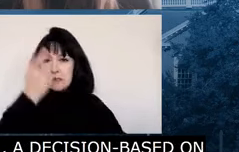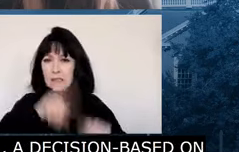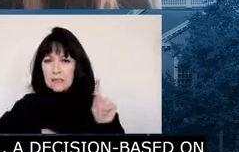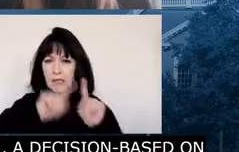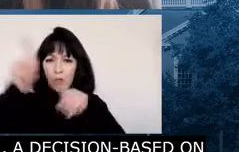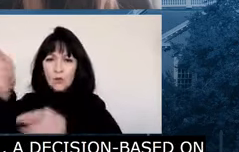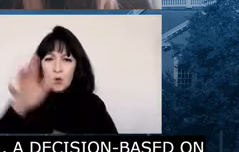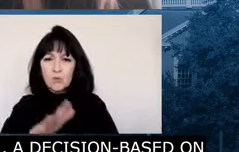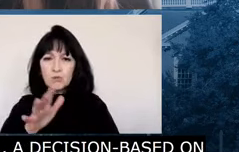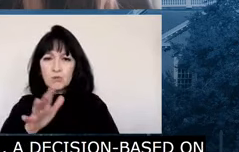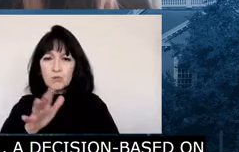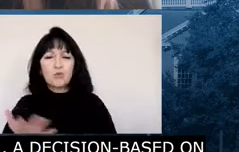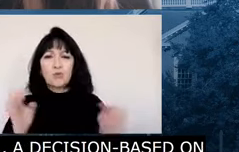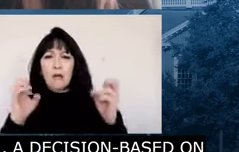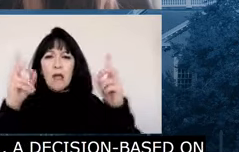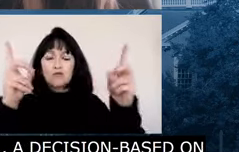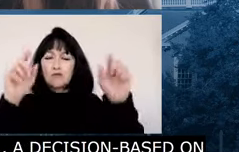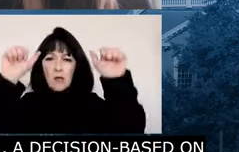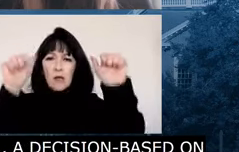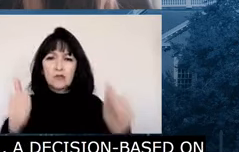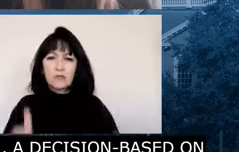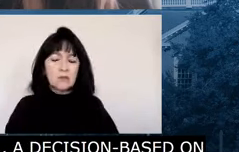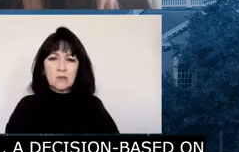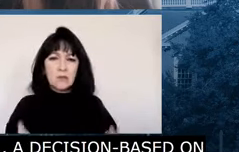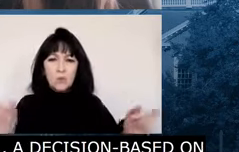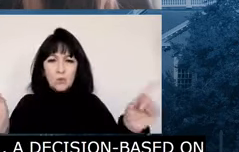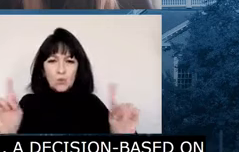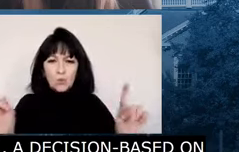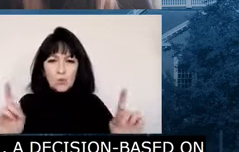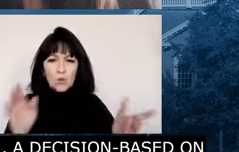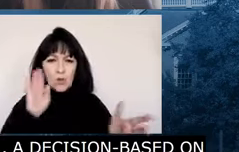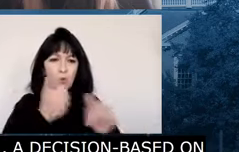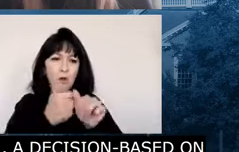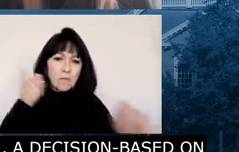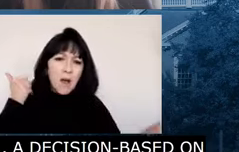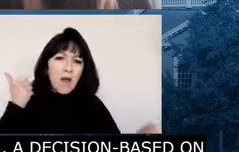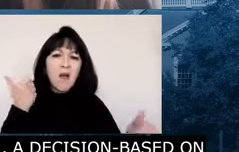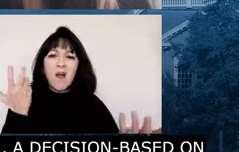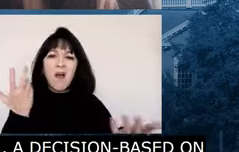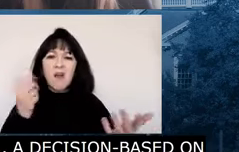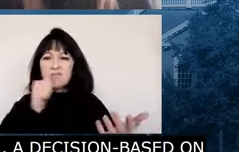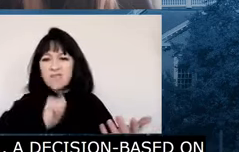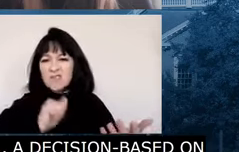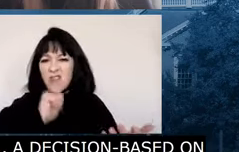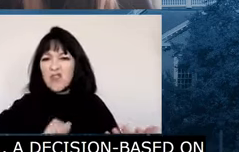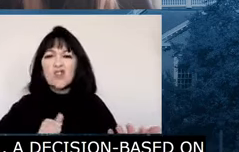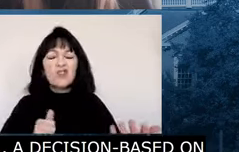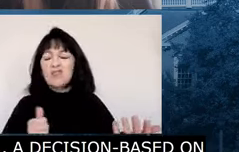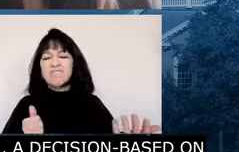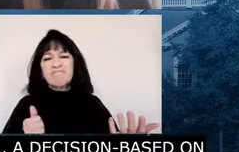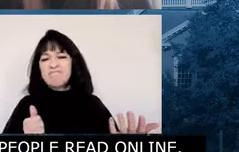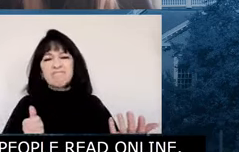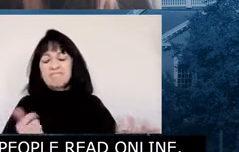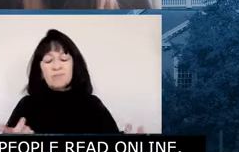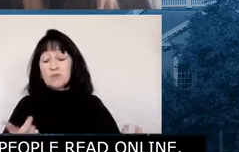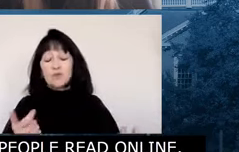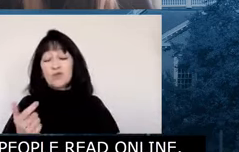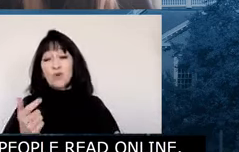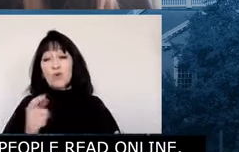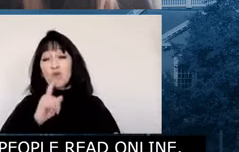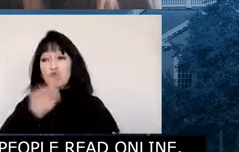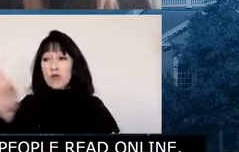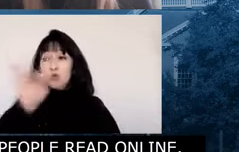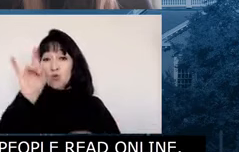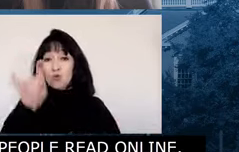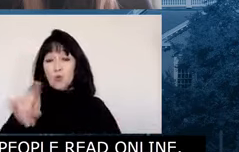that people read, online. So yeah, I applaud President Brainerd for